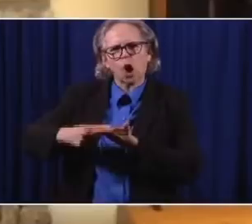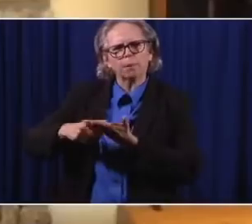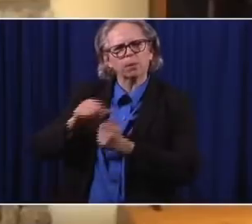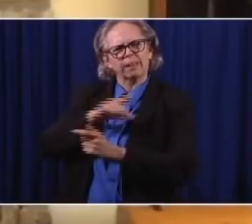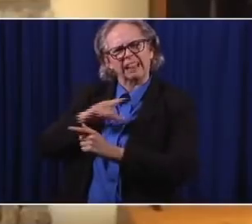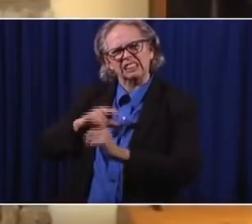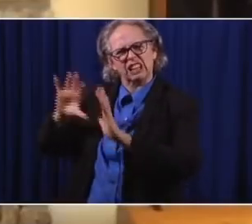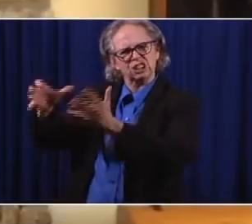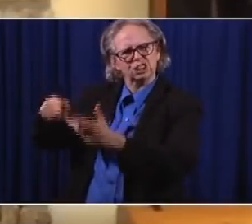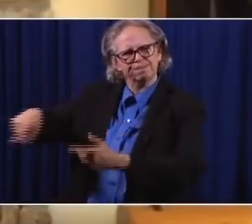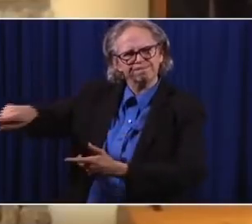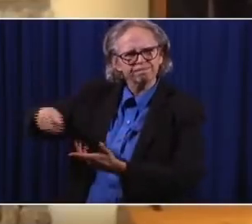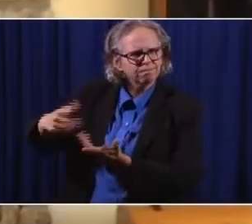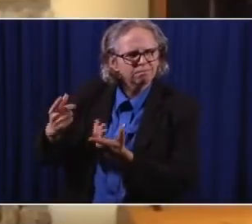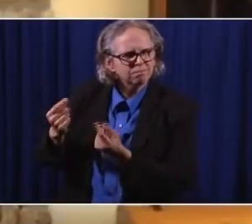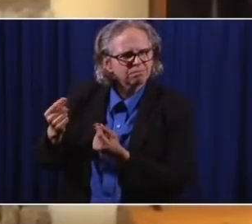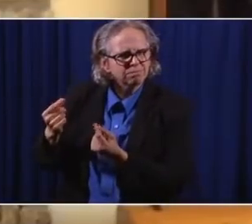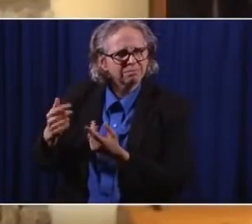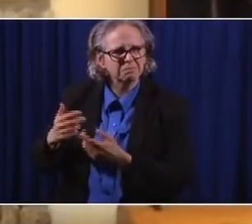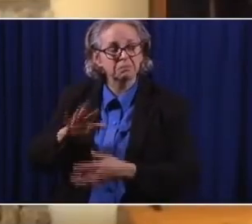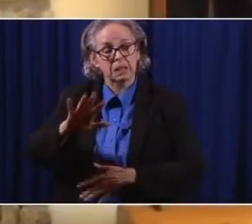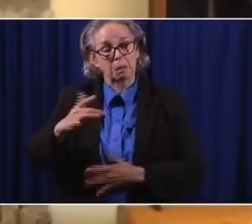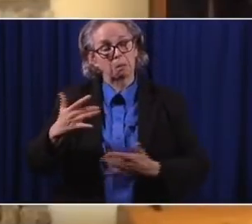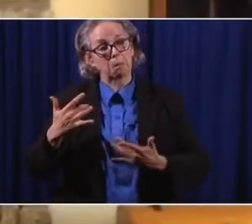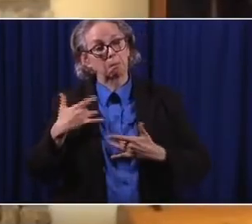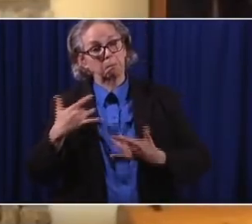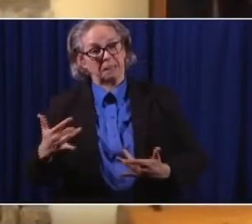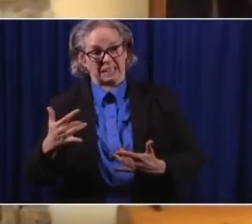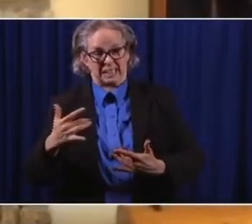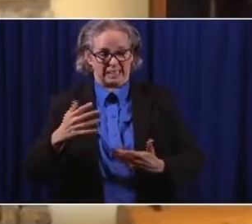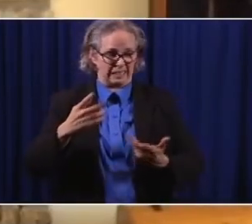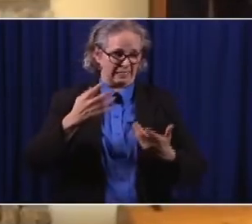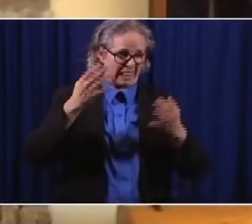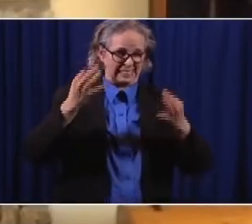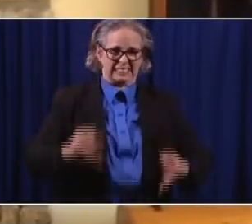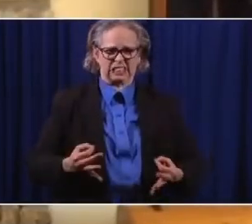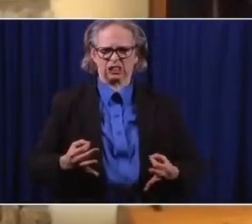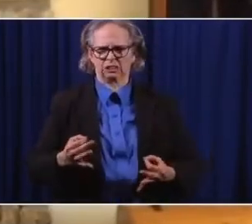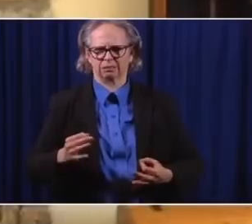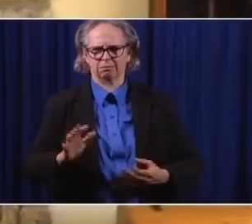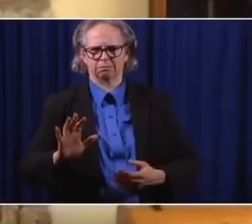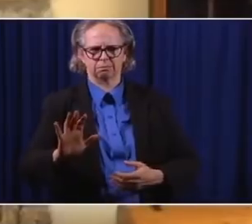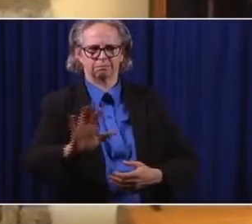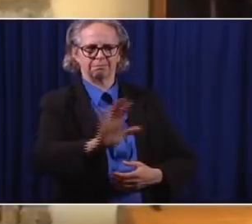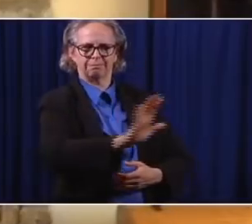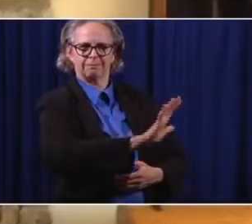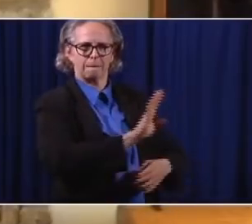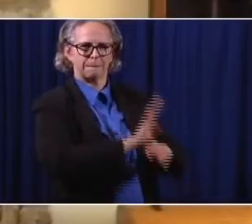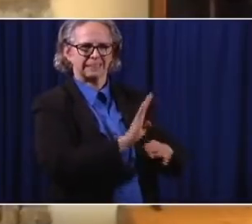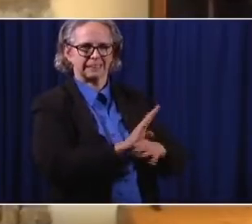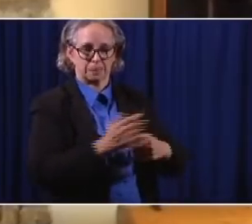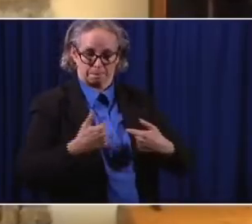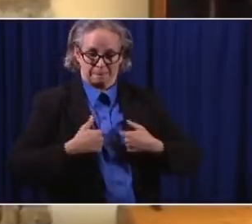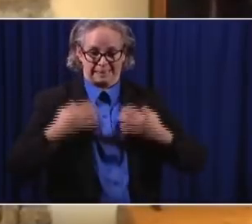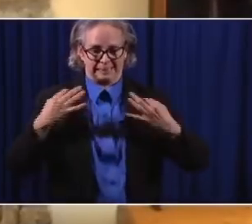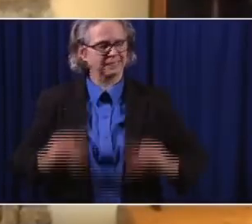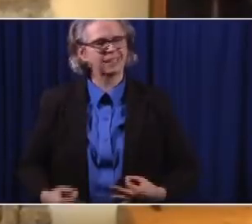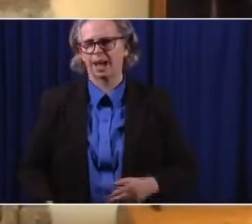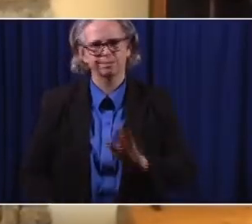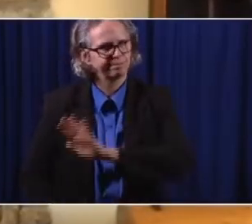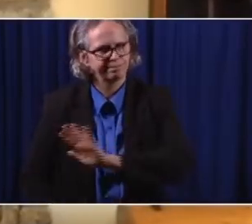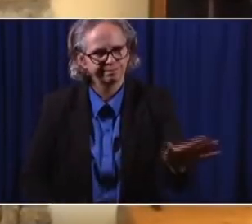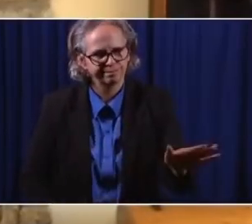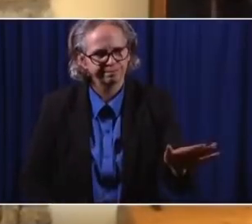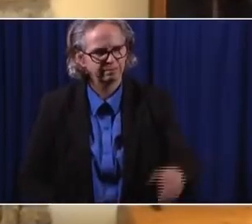generally allow decisions like that to be made in the workplace if they directly impact the welfare of the people who